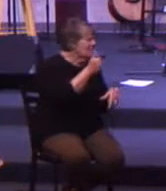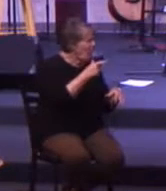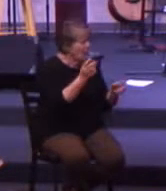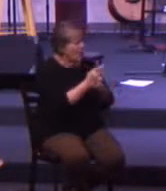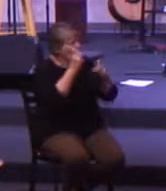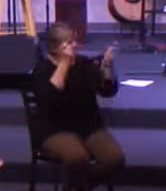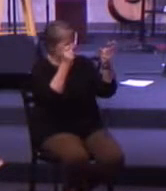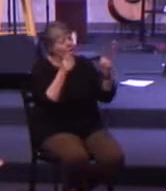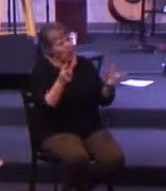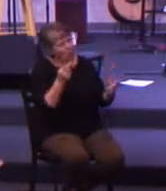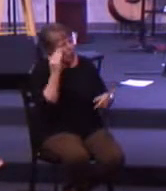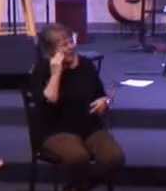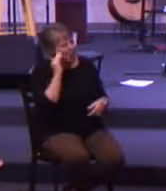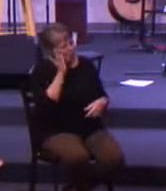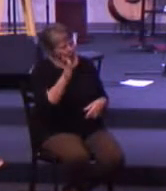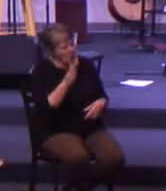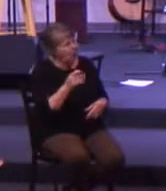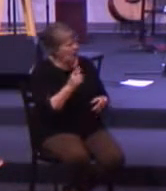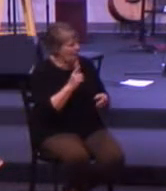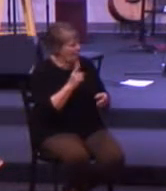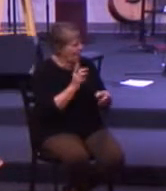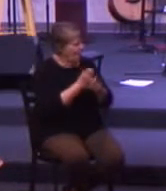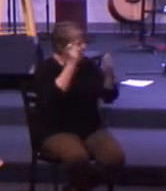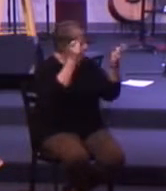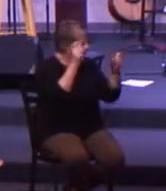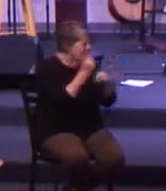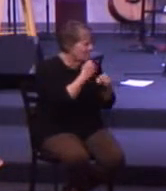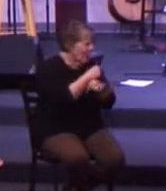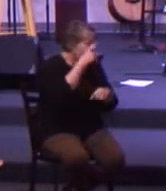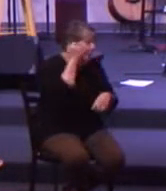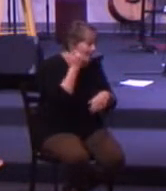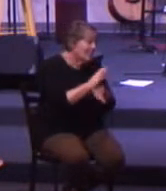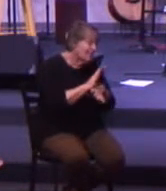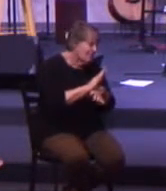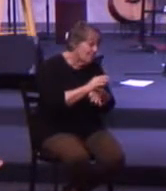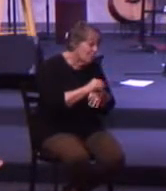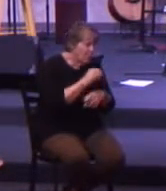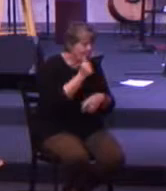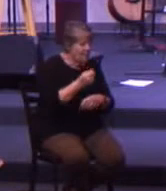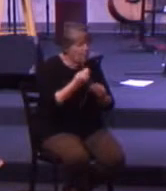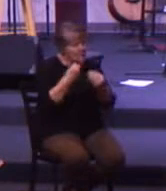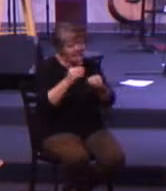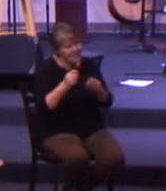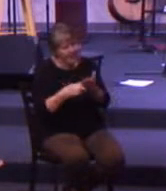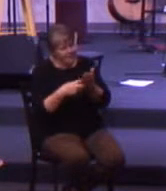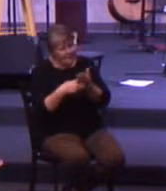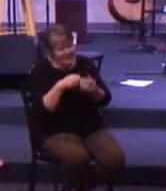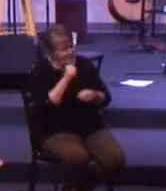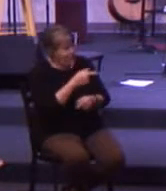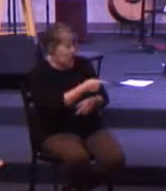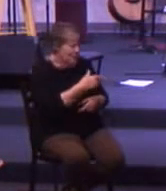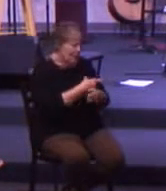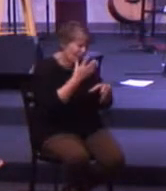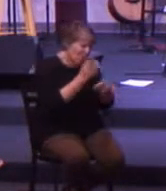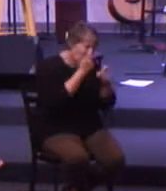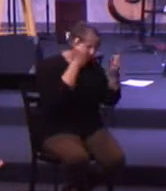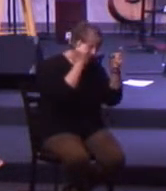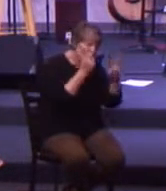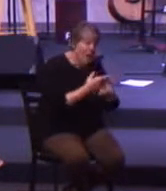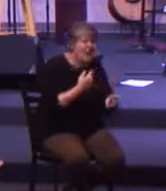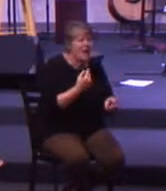know that they're gonna win the fight because it's a movie, and the movie wouldn't sell tickets if they lost the fight, right? So the hero's struggling,